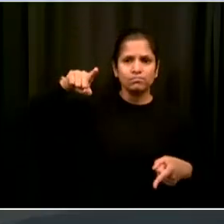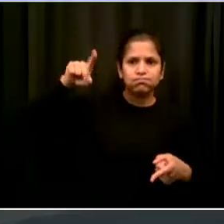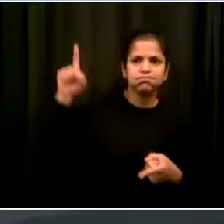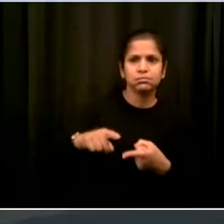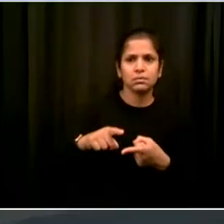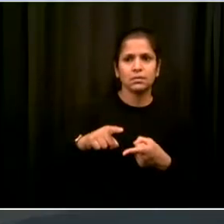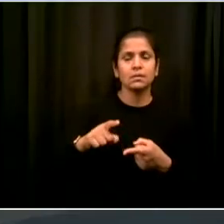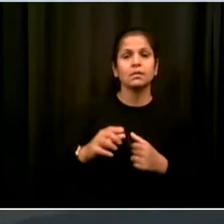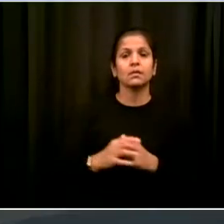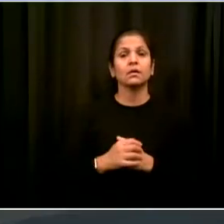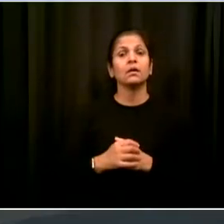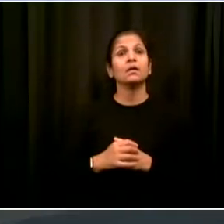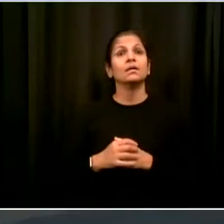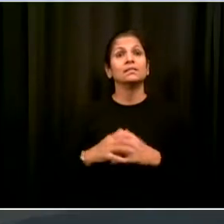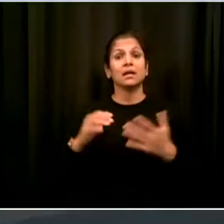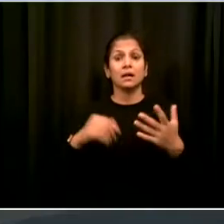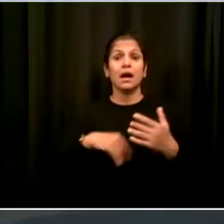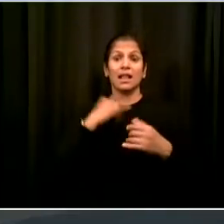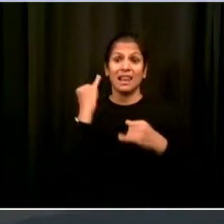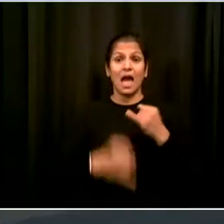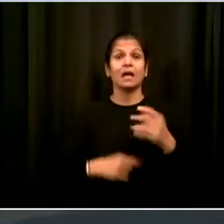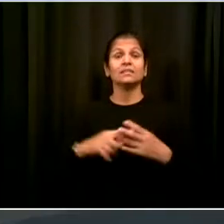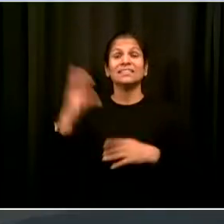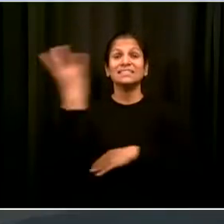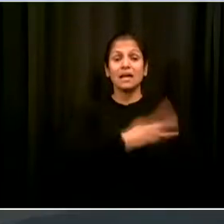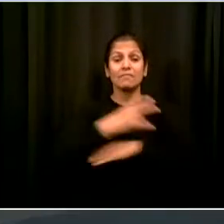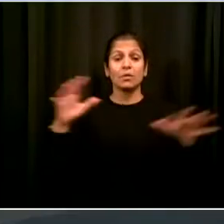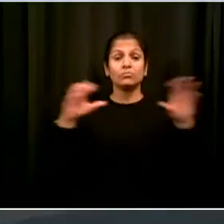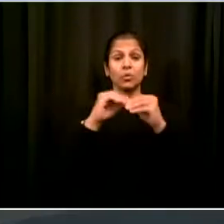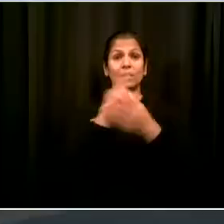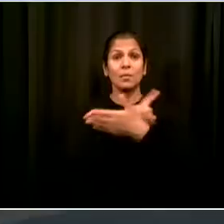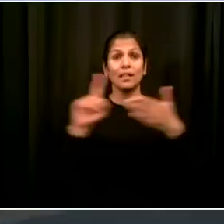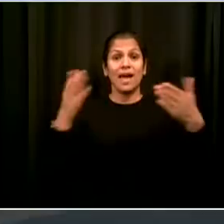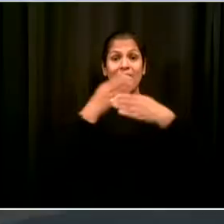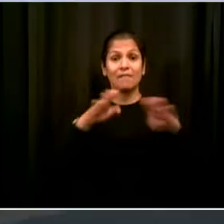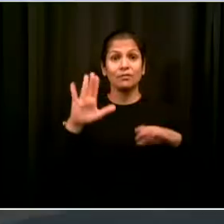positive, 7-day rolling average. Today's report,